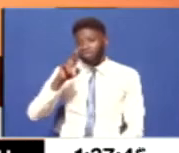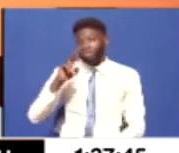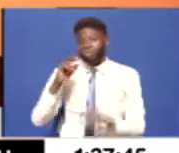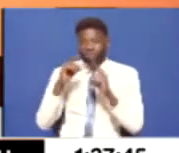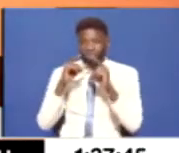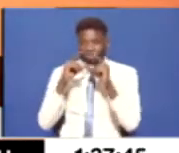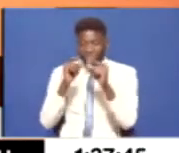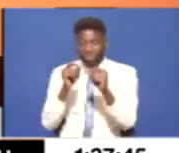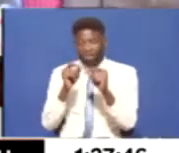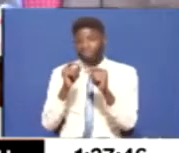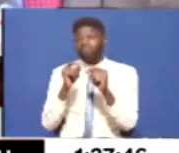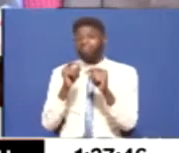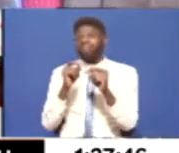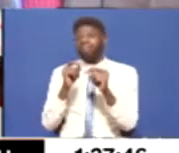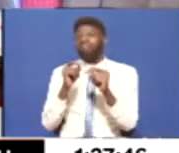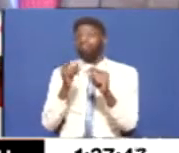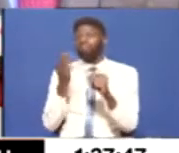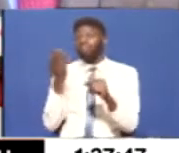non-existent deal.